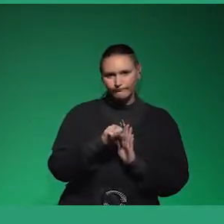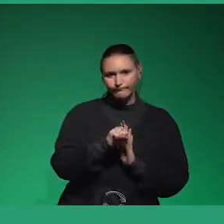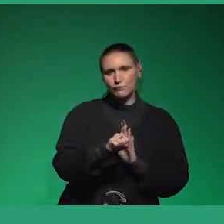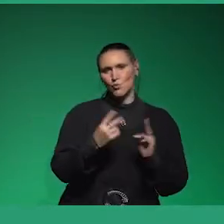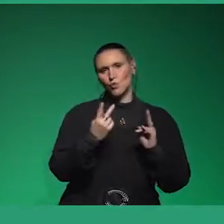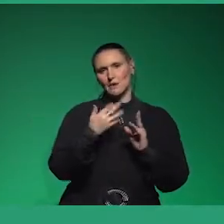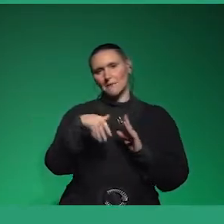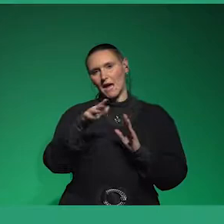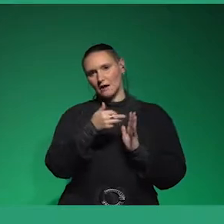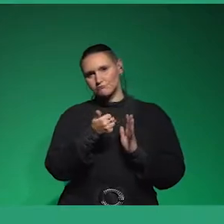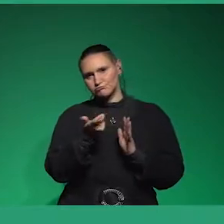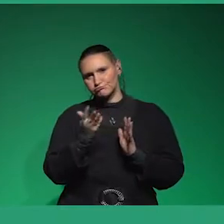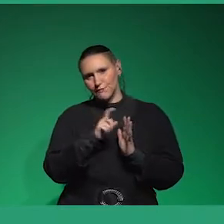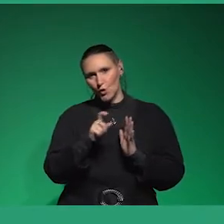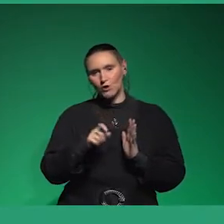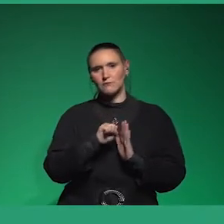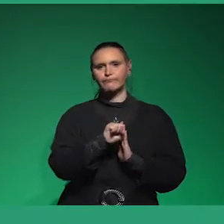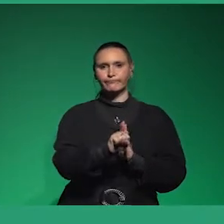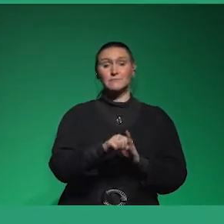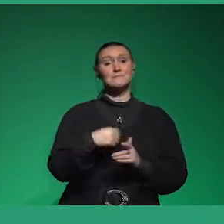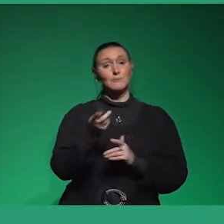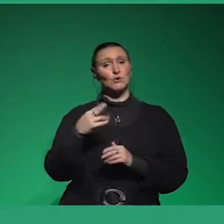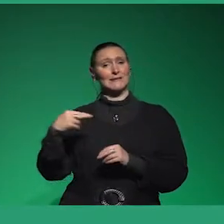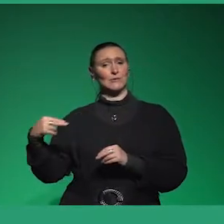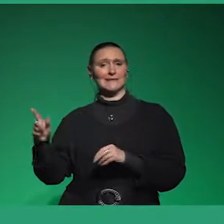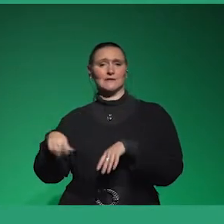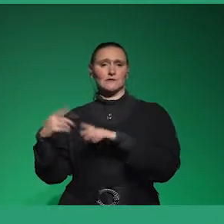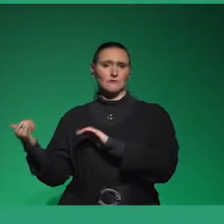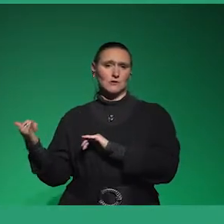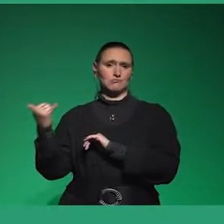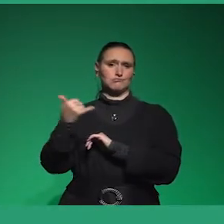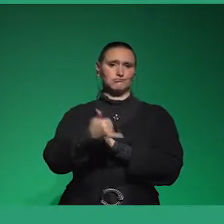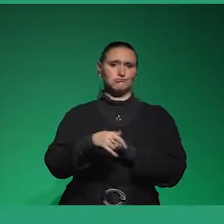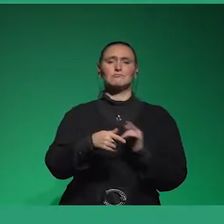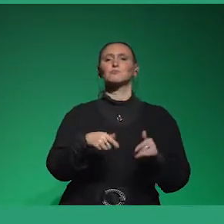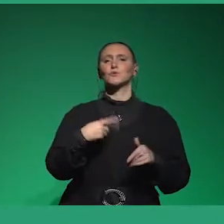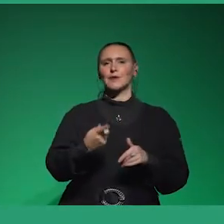artistic practice within the festival.